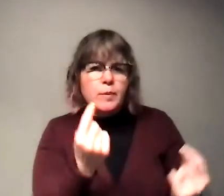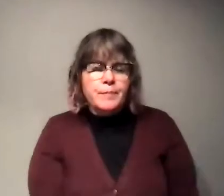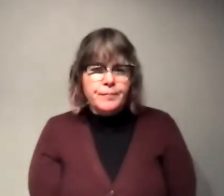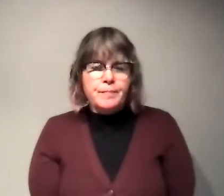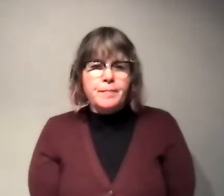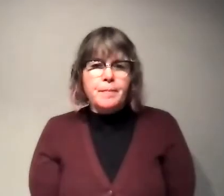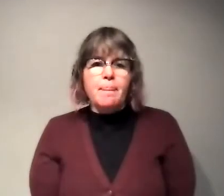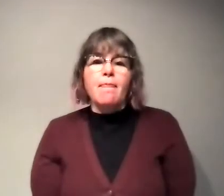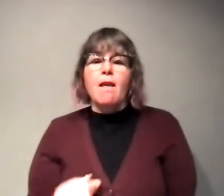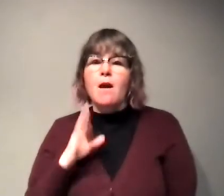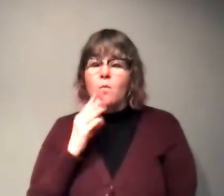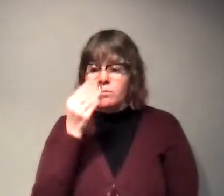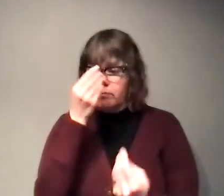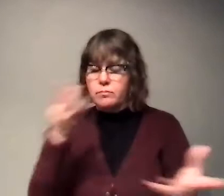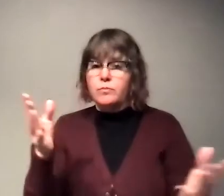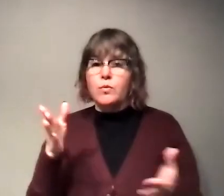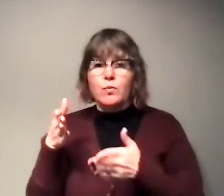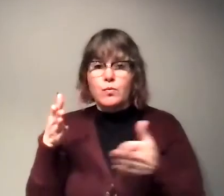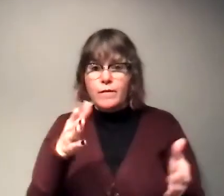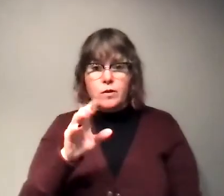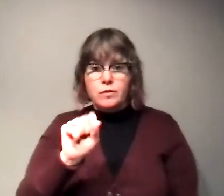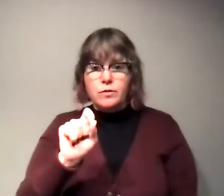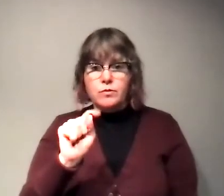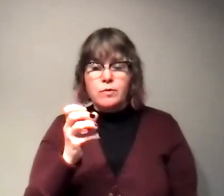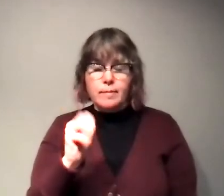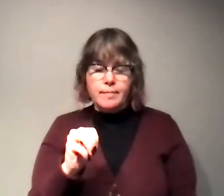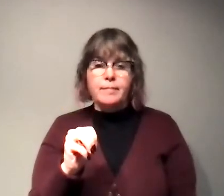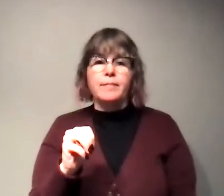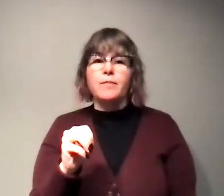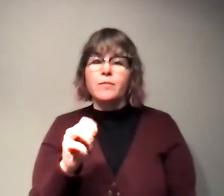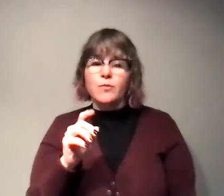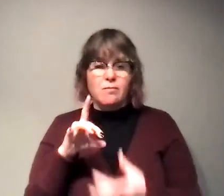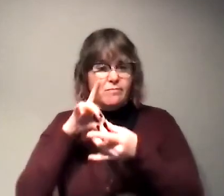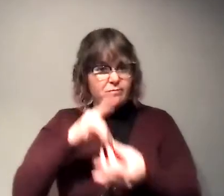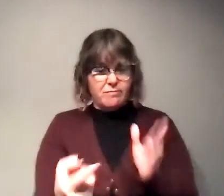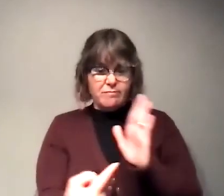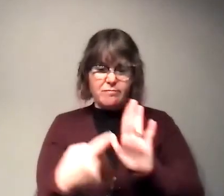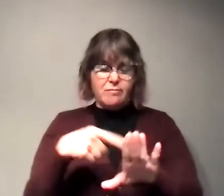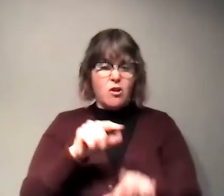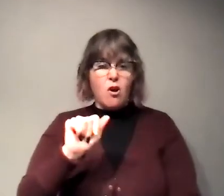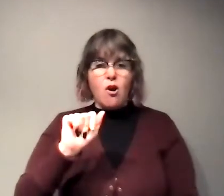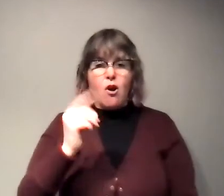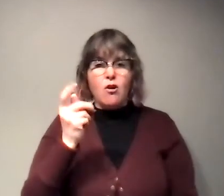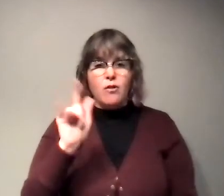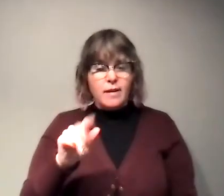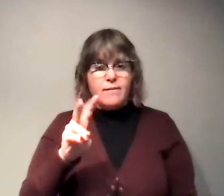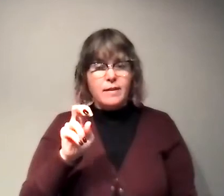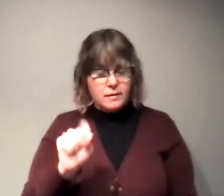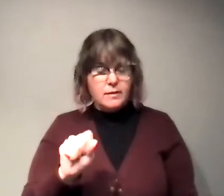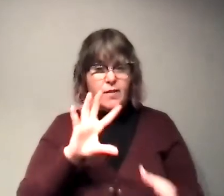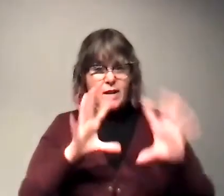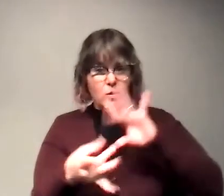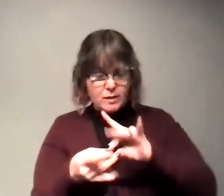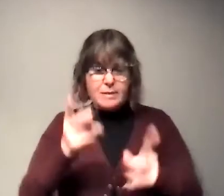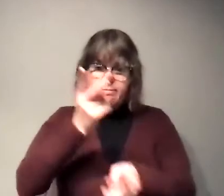I would tell them that rivers and streams are the arteries and veins of our ecosystem. So we need to take good